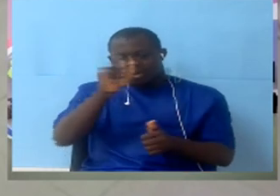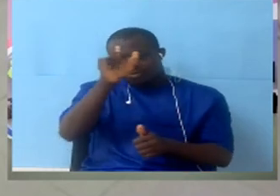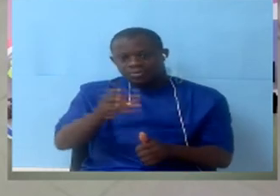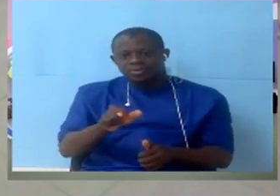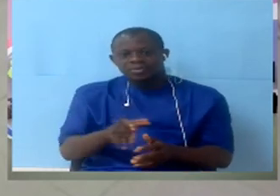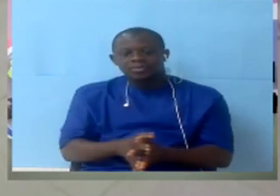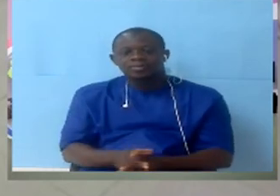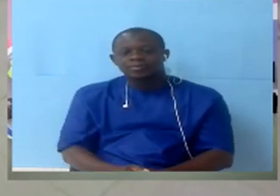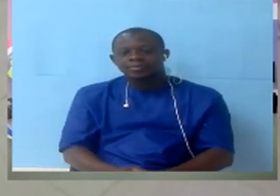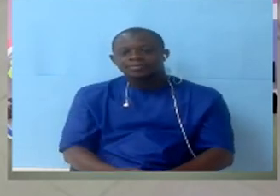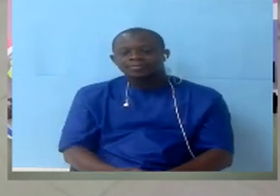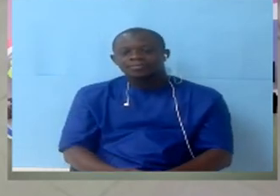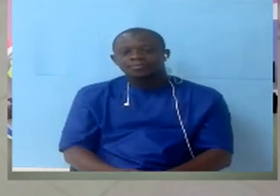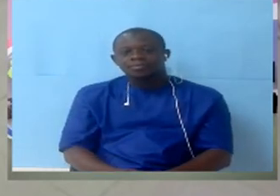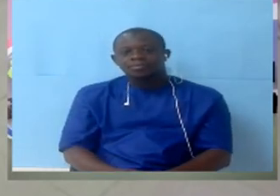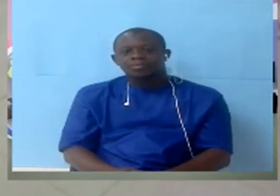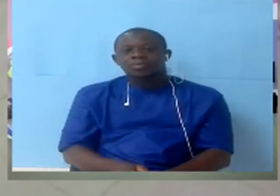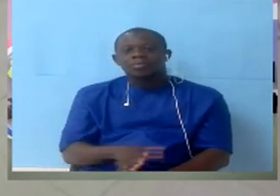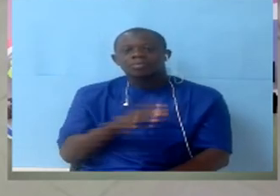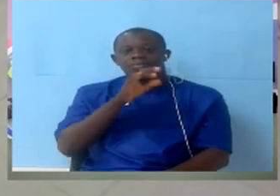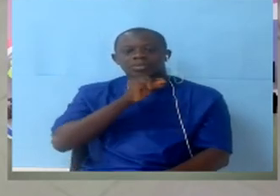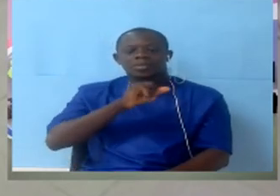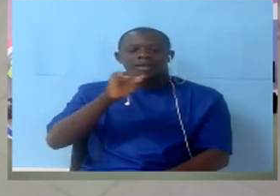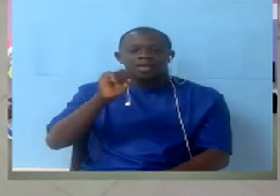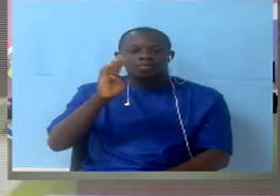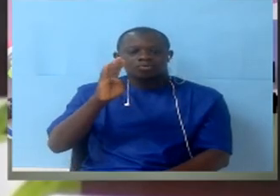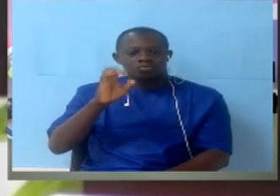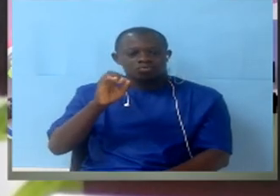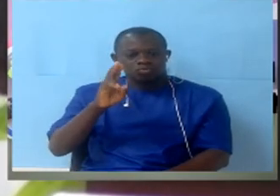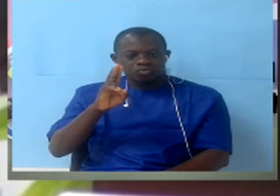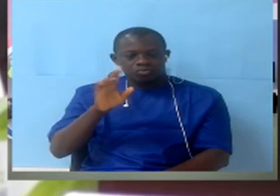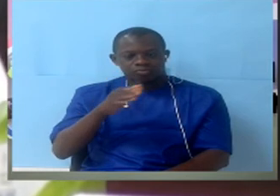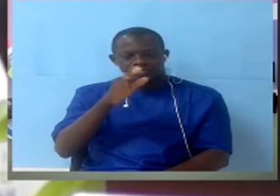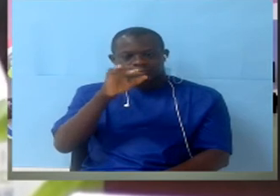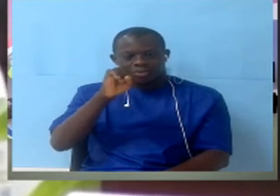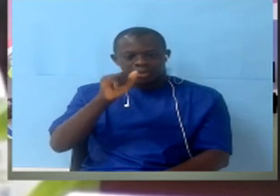inumbara Chairman. Mr. Ebou Sanyang. Ko Mr. Ebou Sanyang.